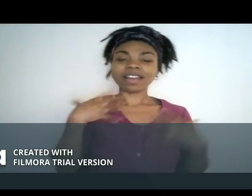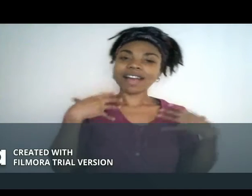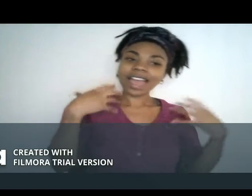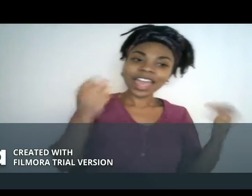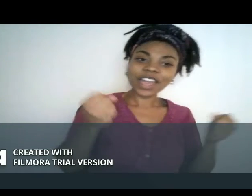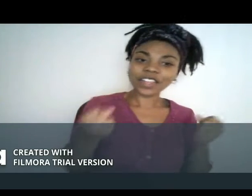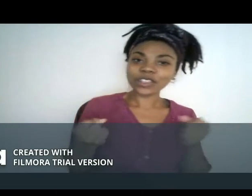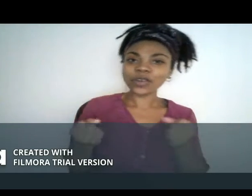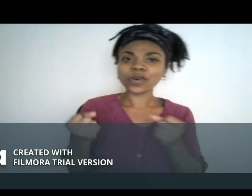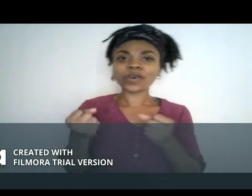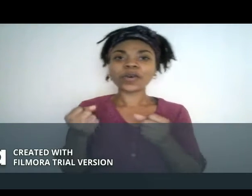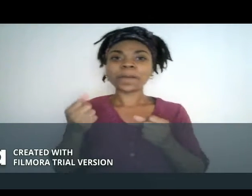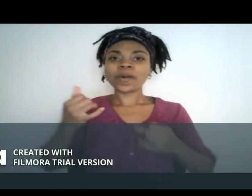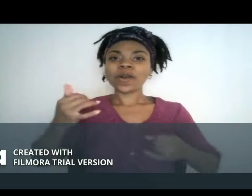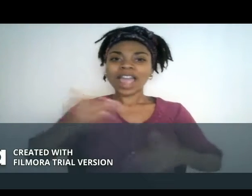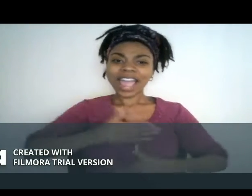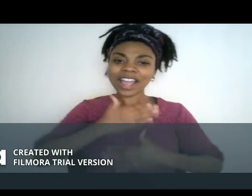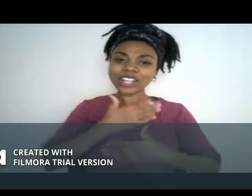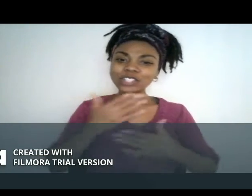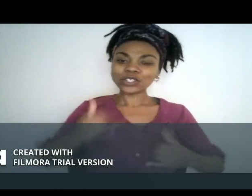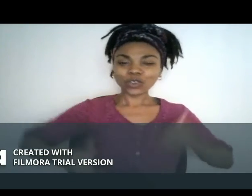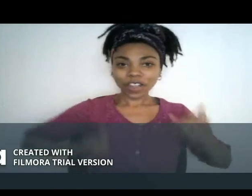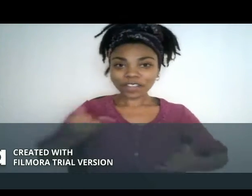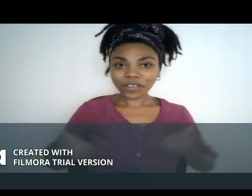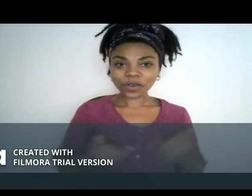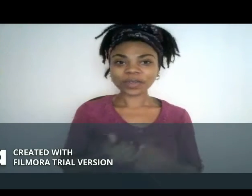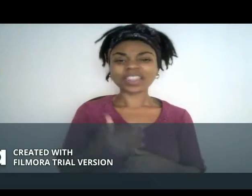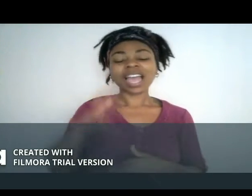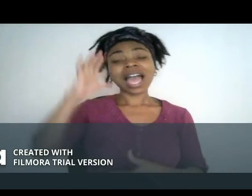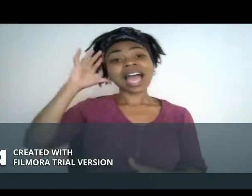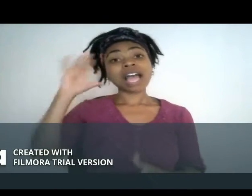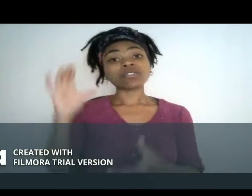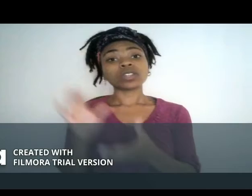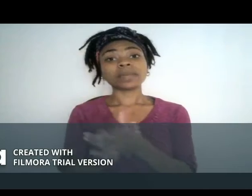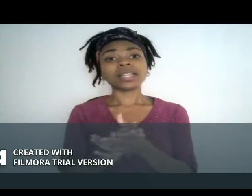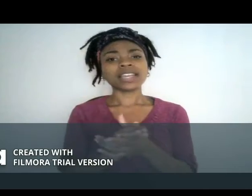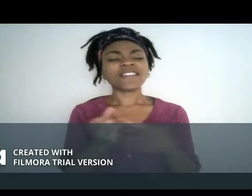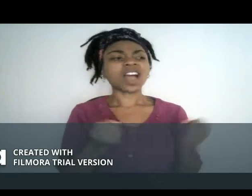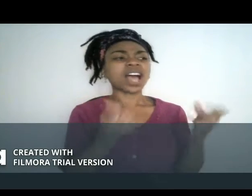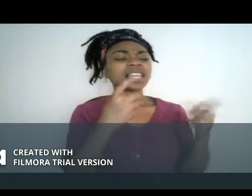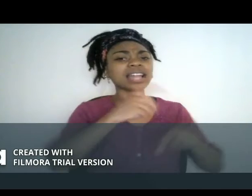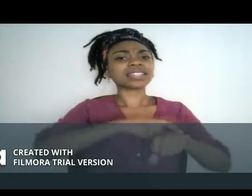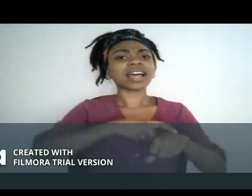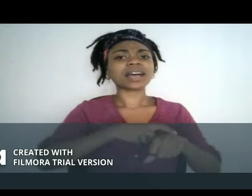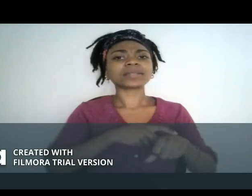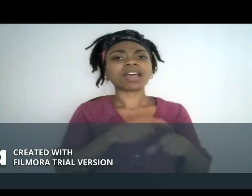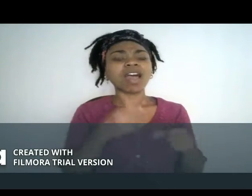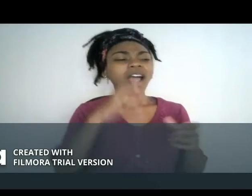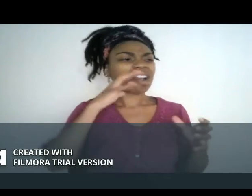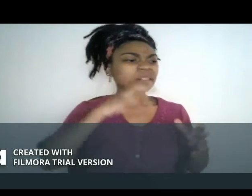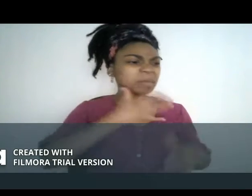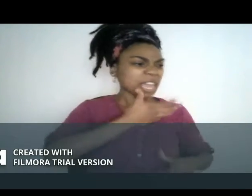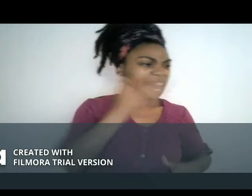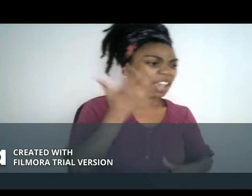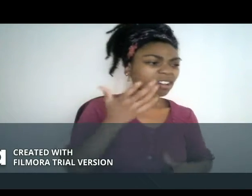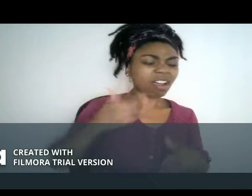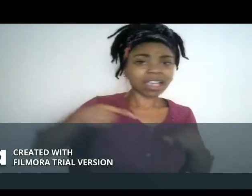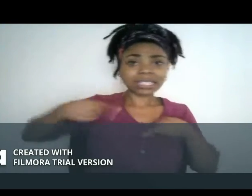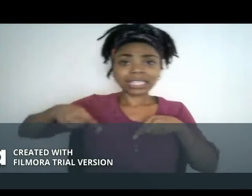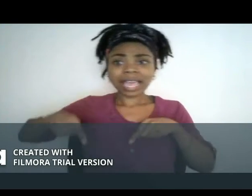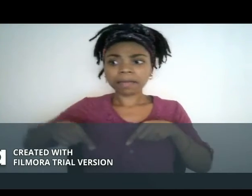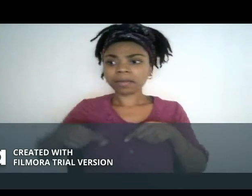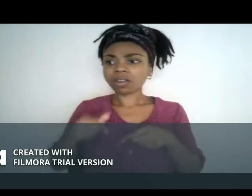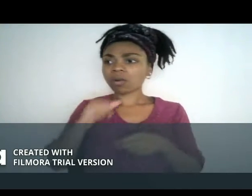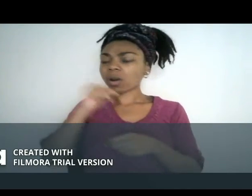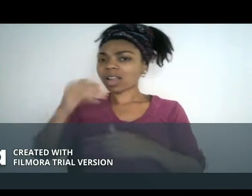feel healthier, happier, more joyful. I truly believe that a lot of times our anger or anxiety or